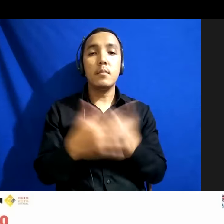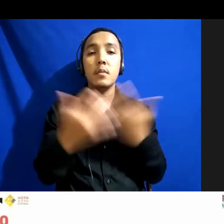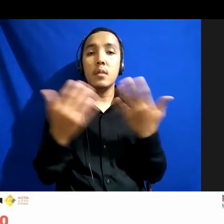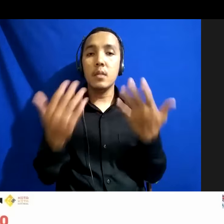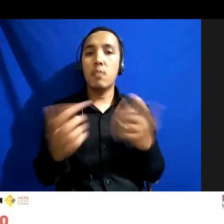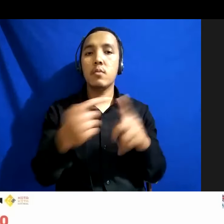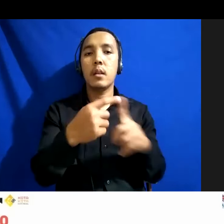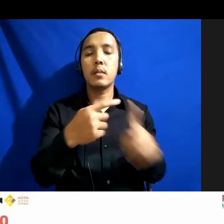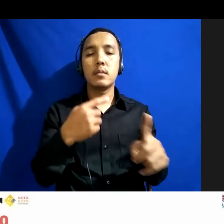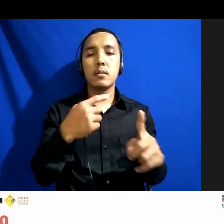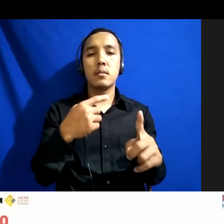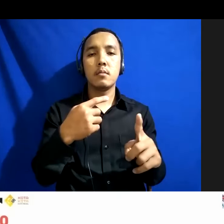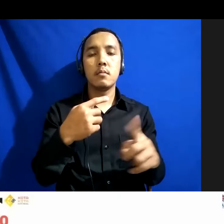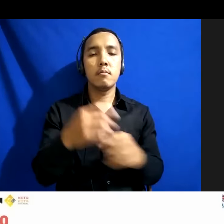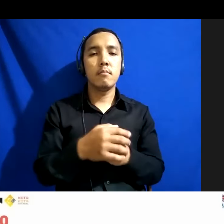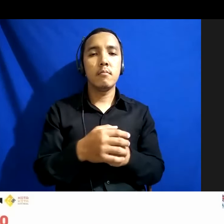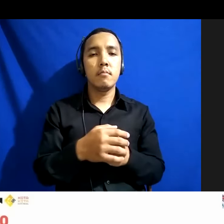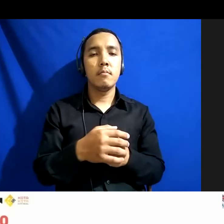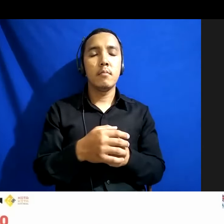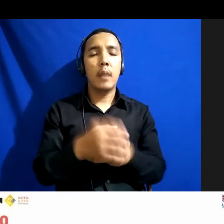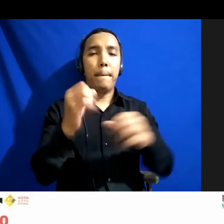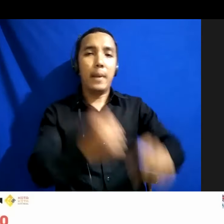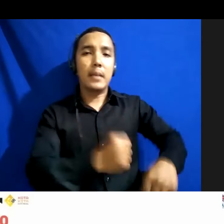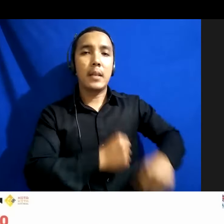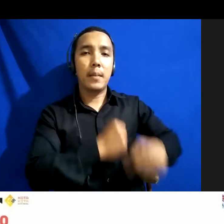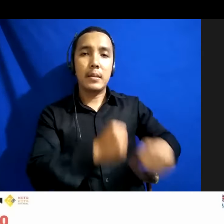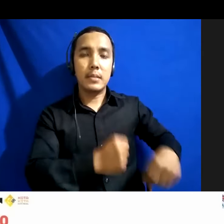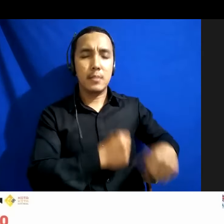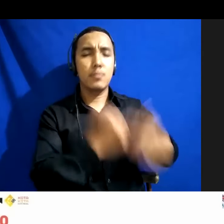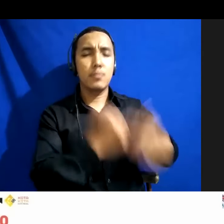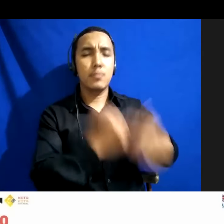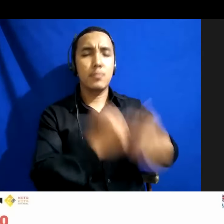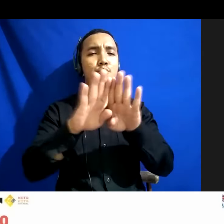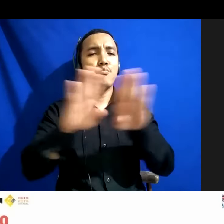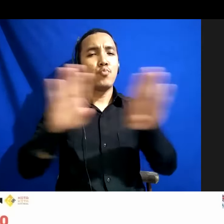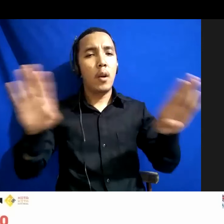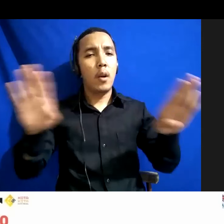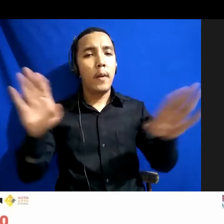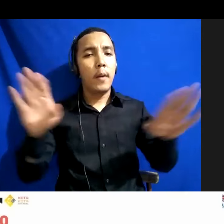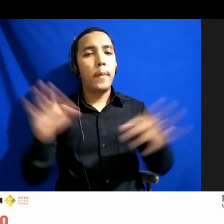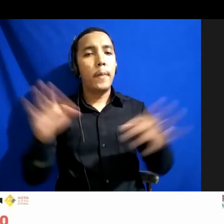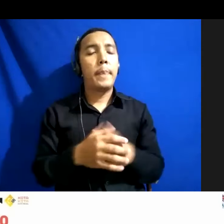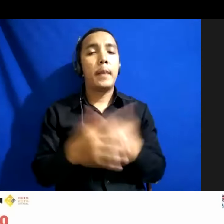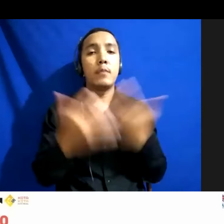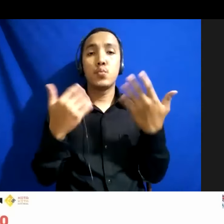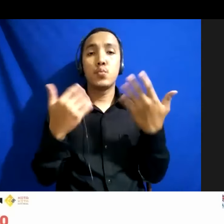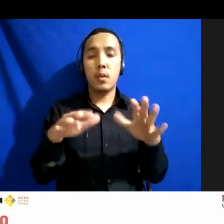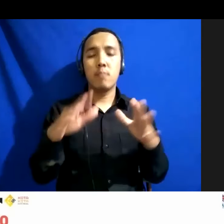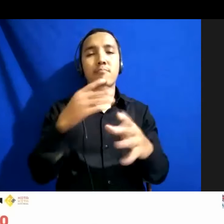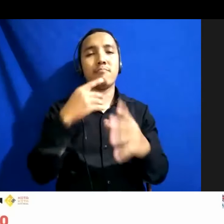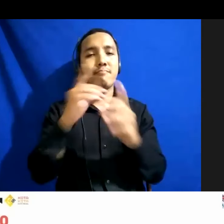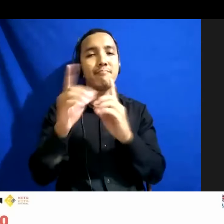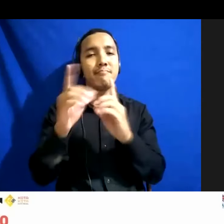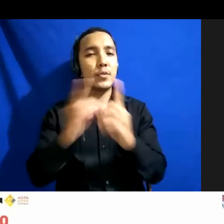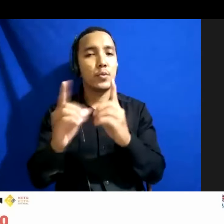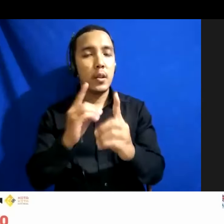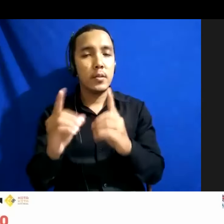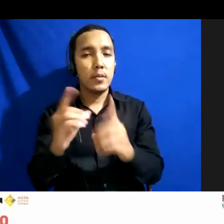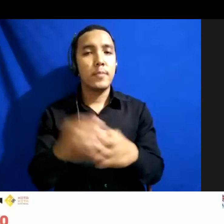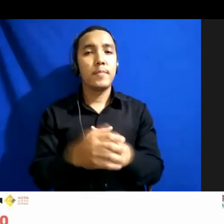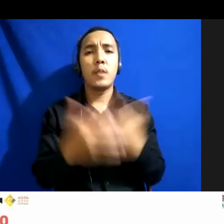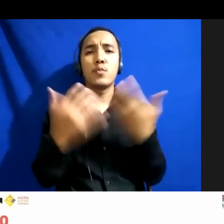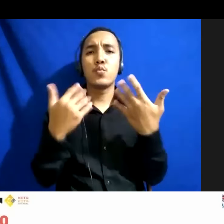Foundation in Banjarmasin, who have opened the opportunity for dialogue and